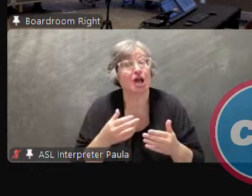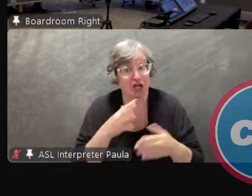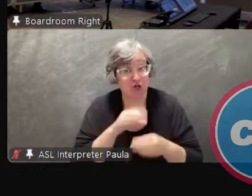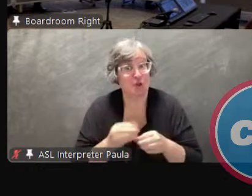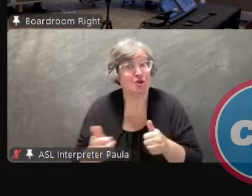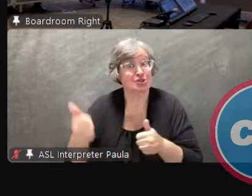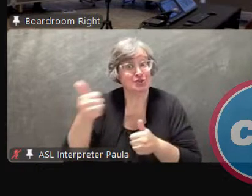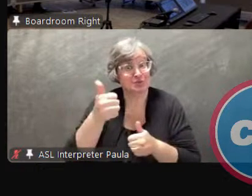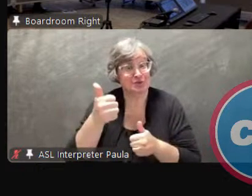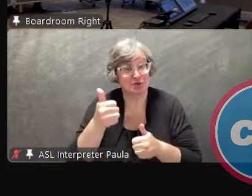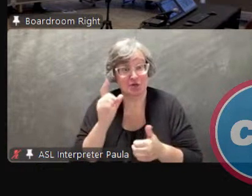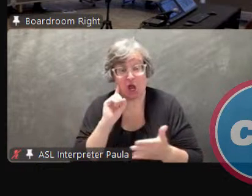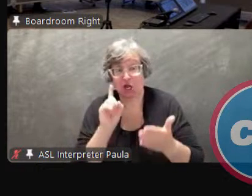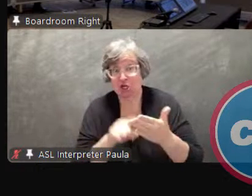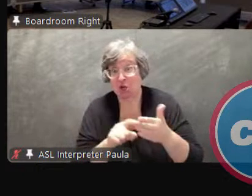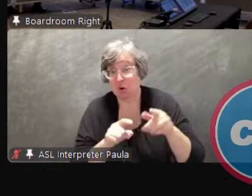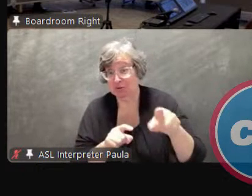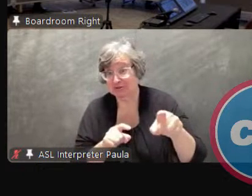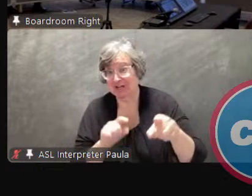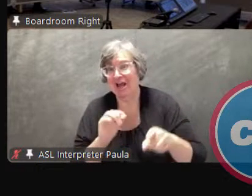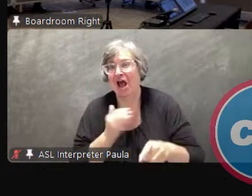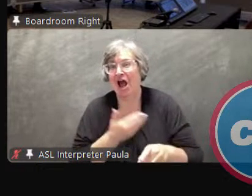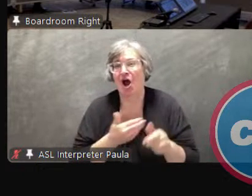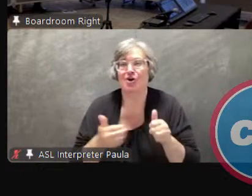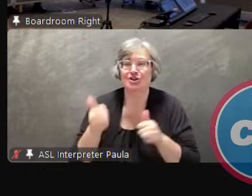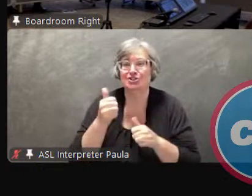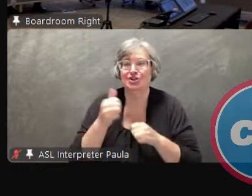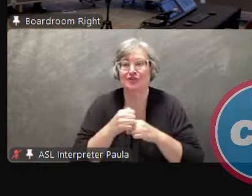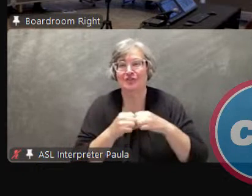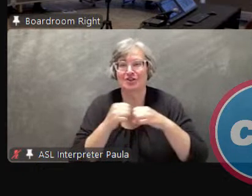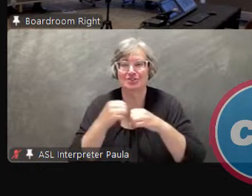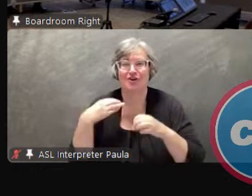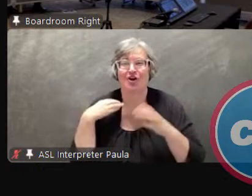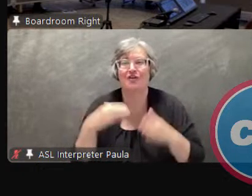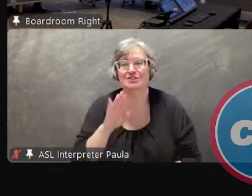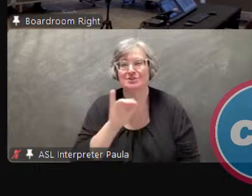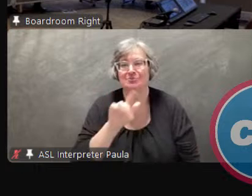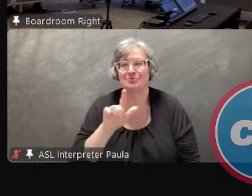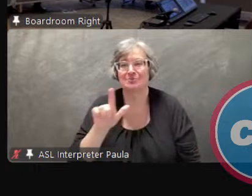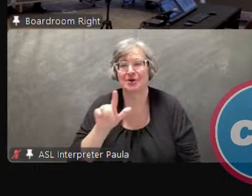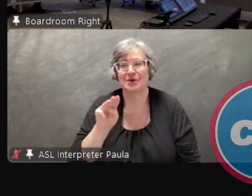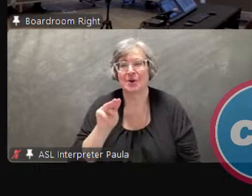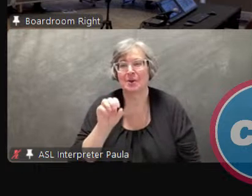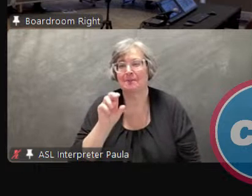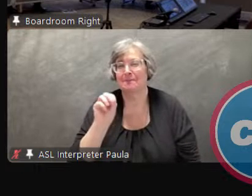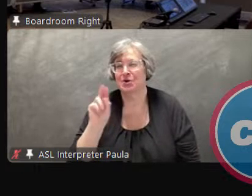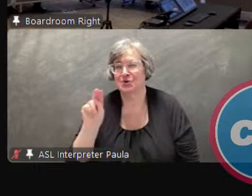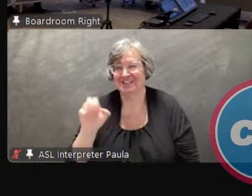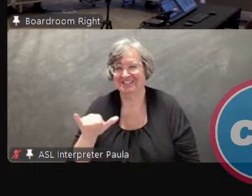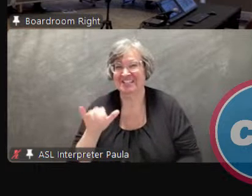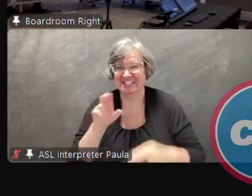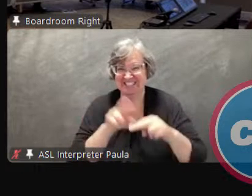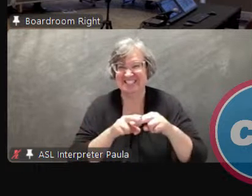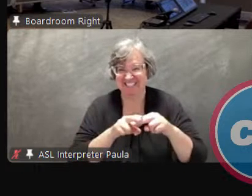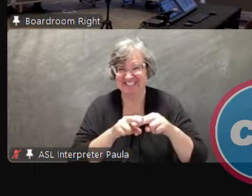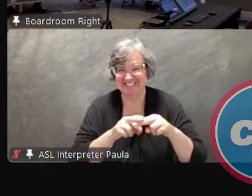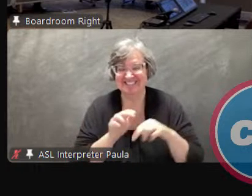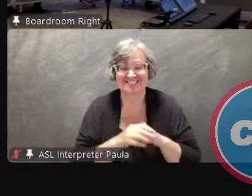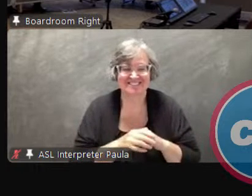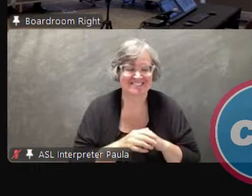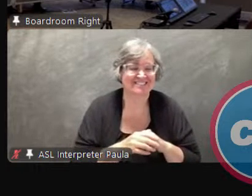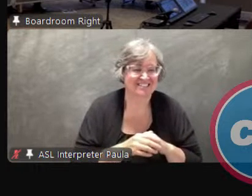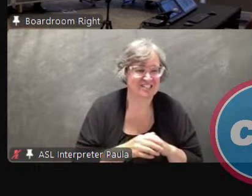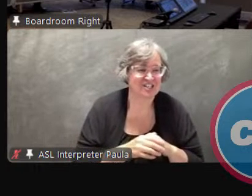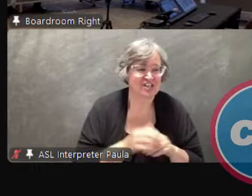In fact, as you may have noticed, this is our own Chief Infrastructure Officer, Bill Mooney, in this particular photo. I've been advised that everyone